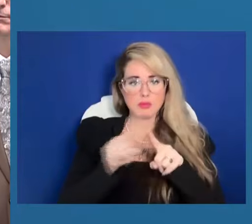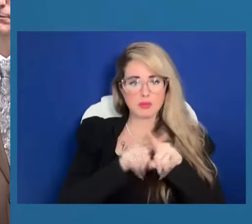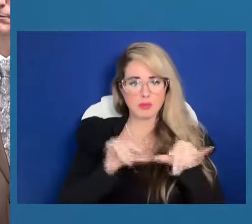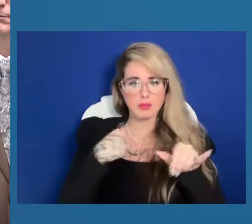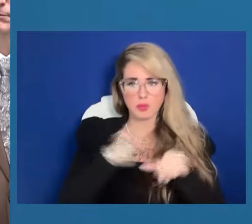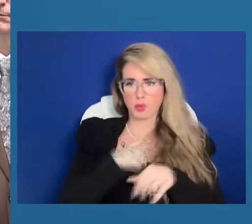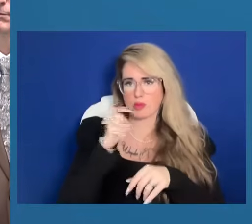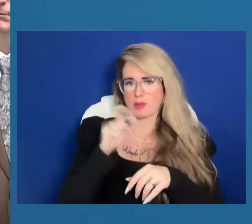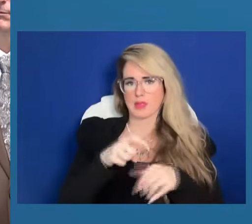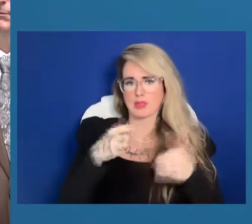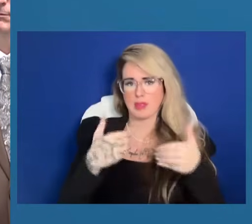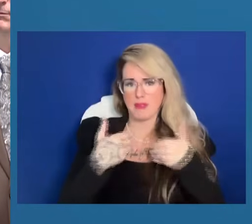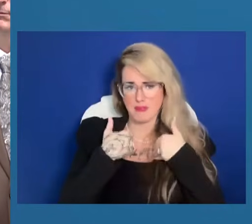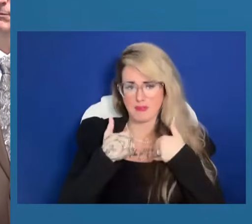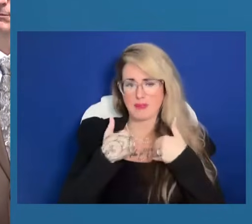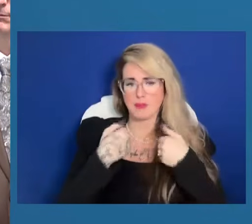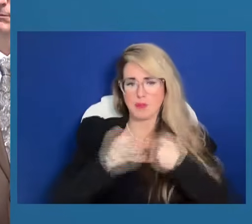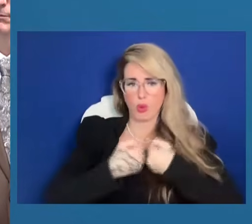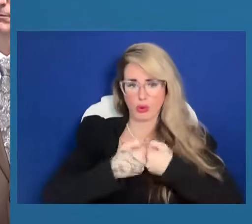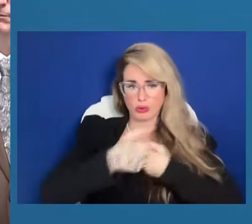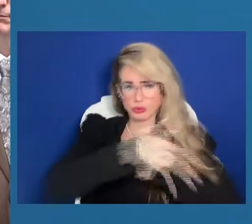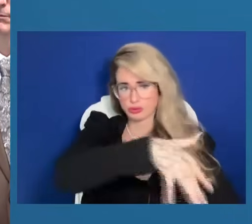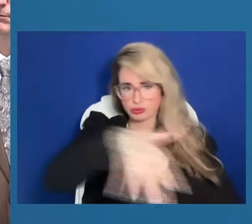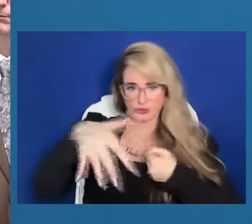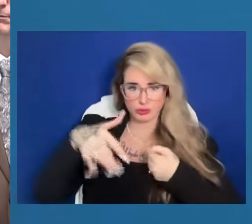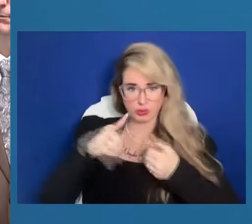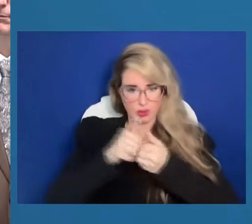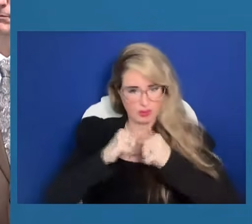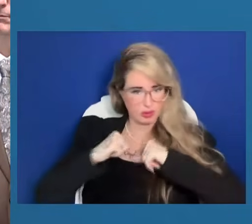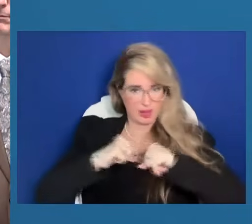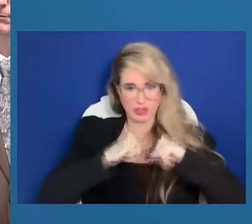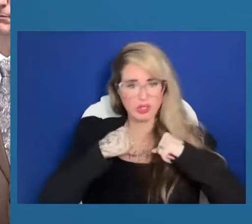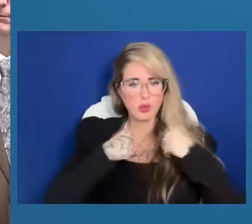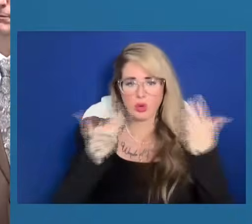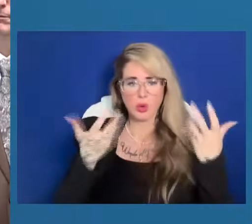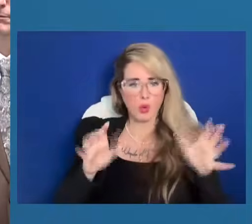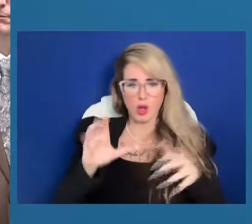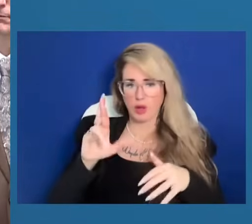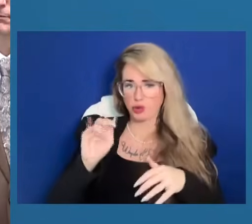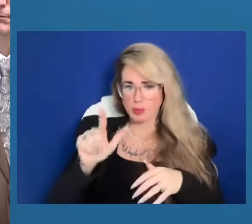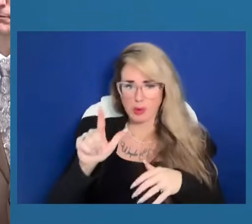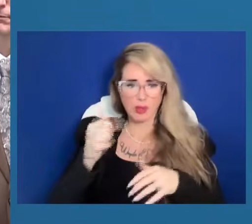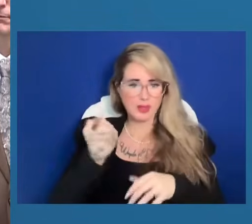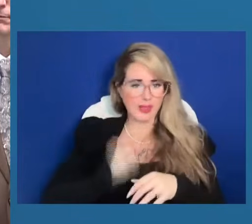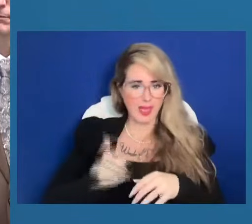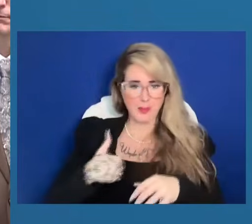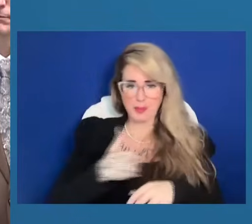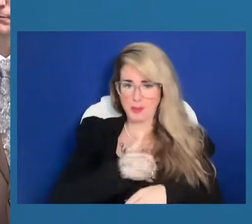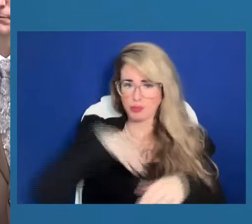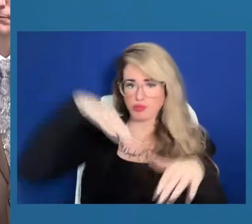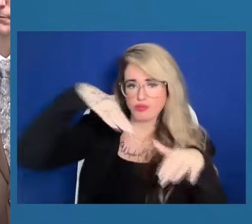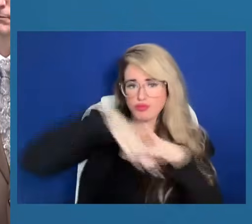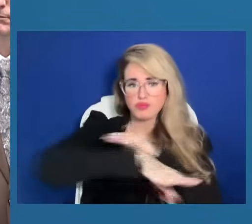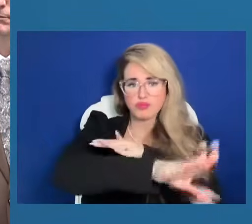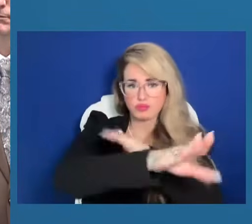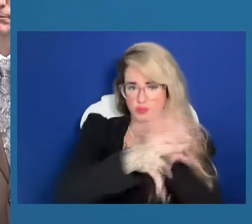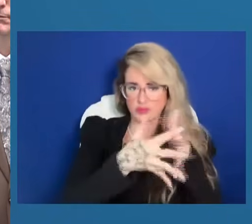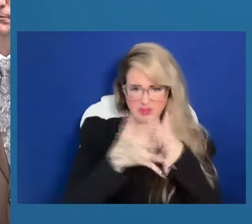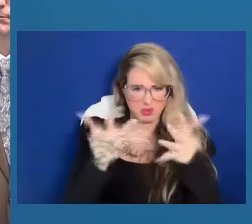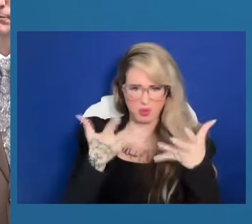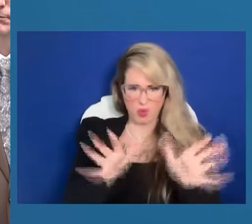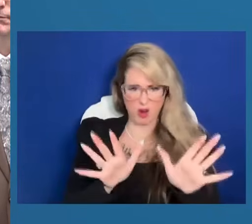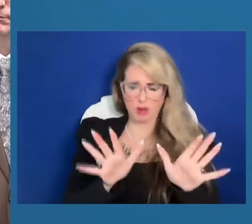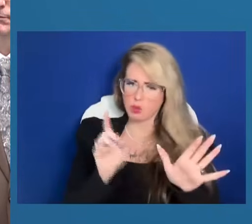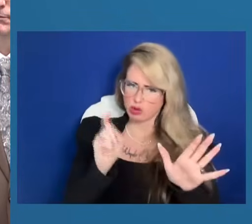have borders that are protected. We don't want criminals and gang members coming across the borders. We need to have